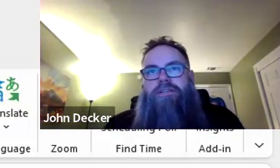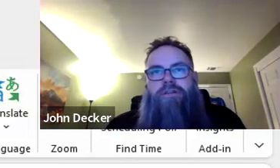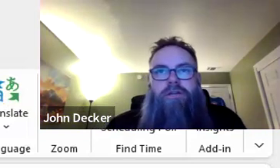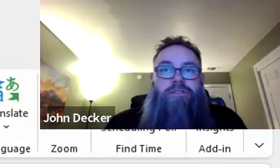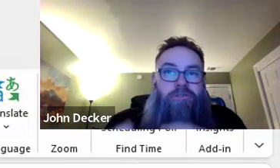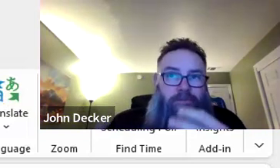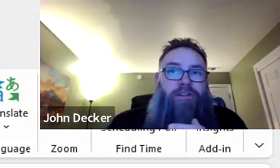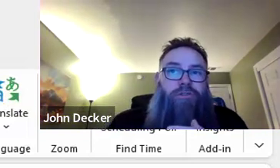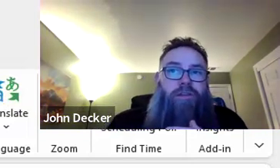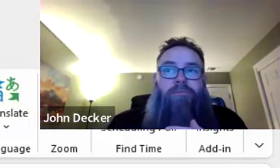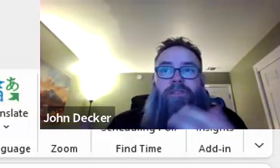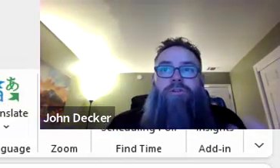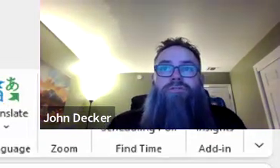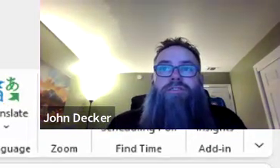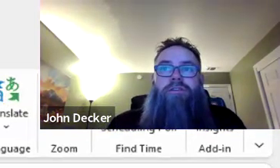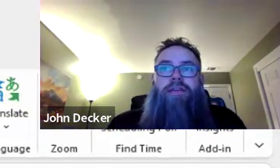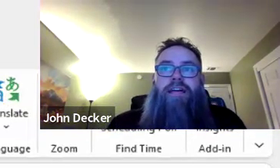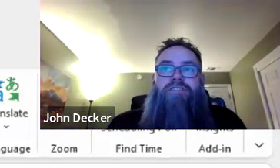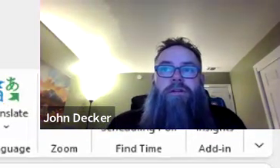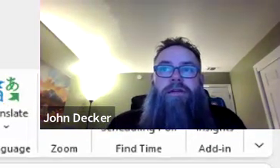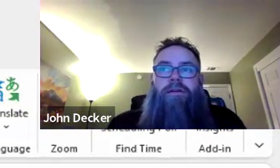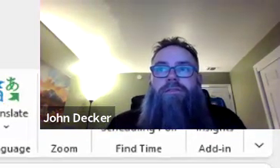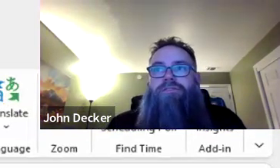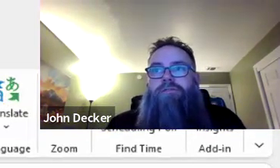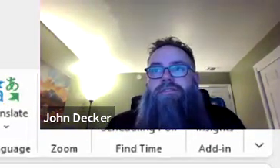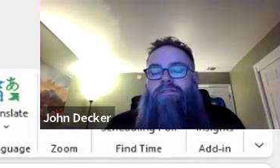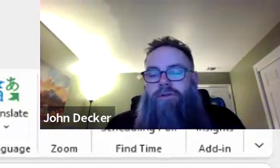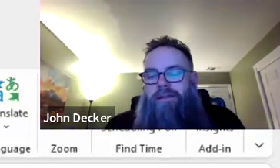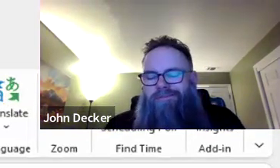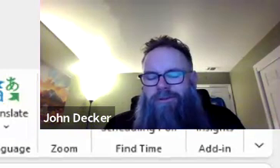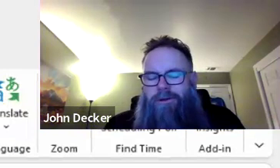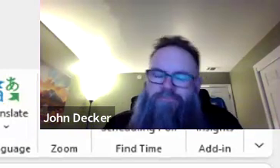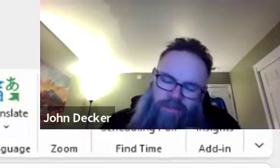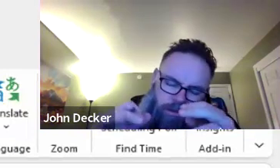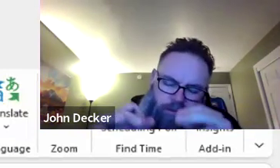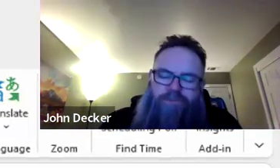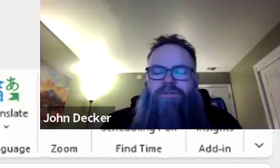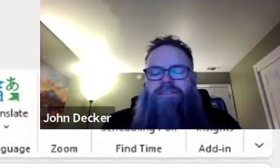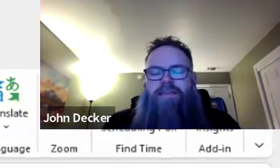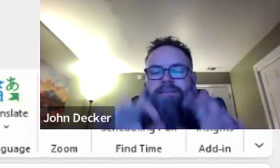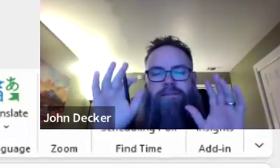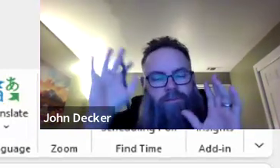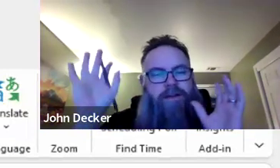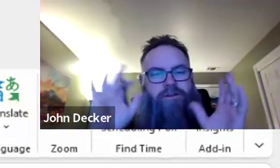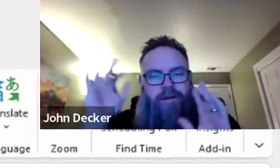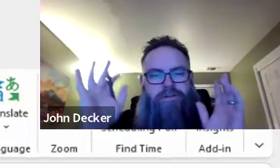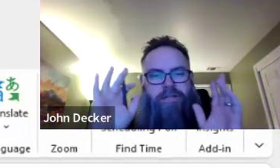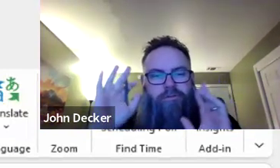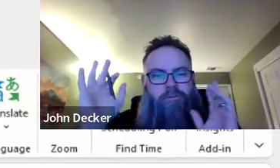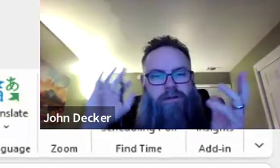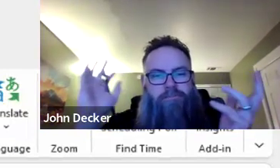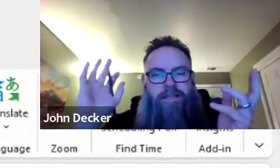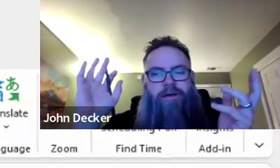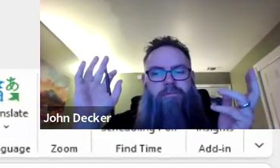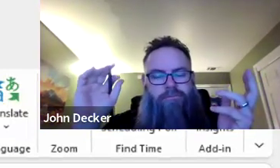not going to change? Service providers are vended by the regional center in the catchment area the service is located. The first I want to say is the provider directory